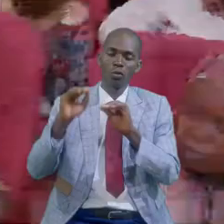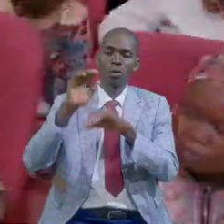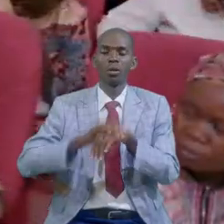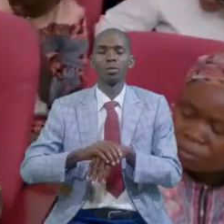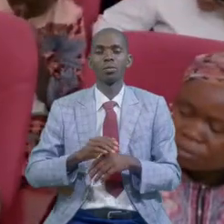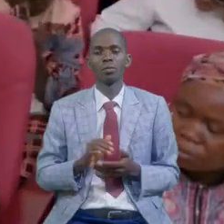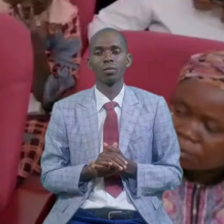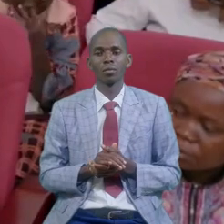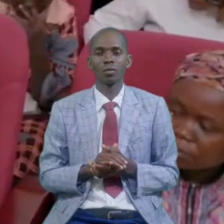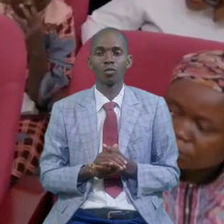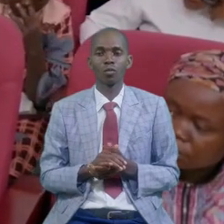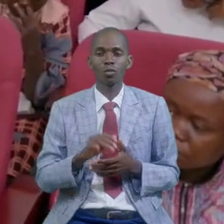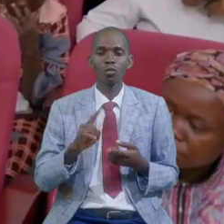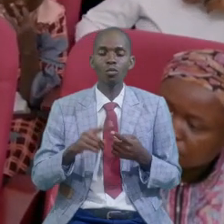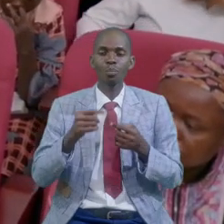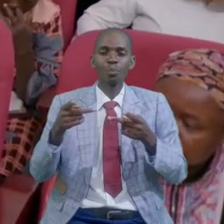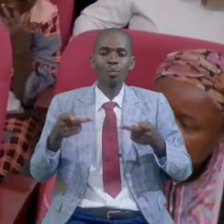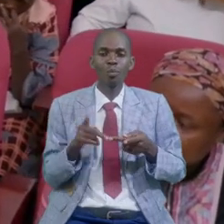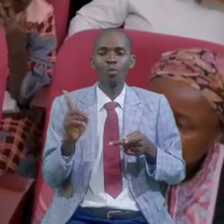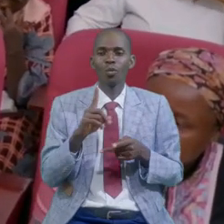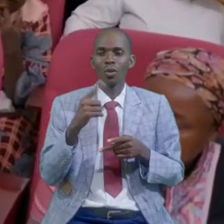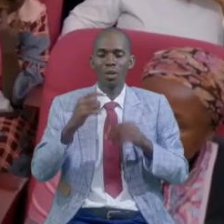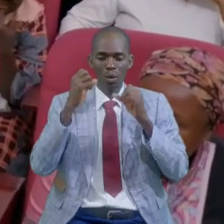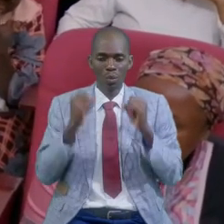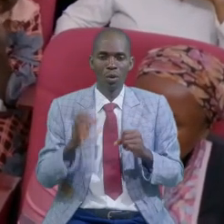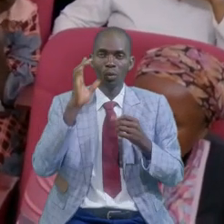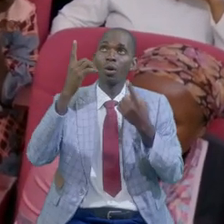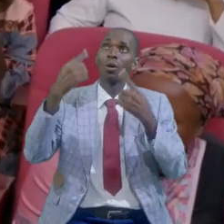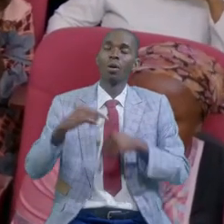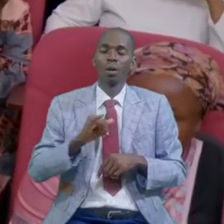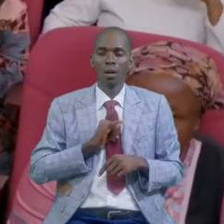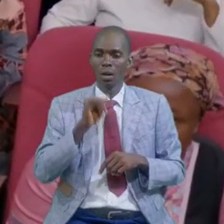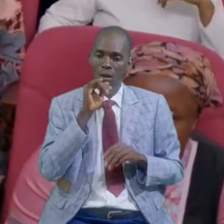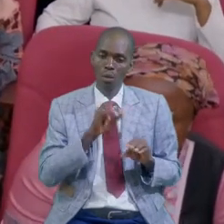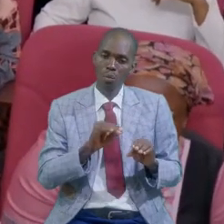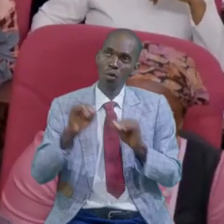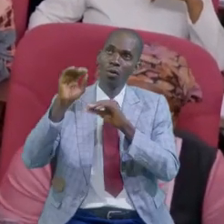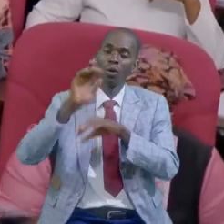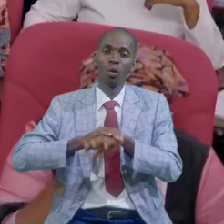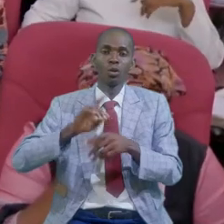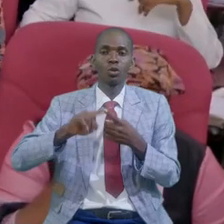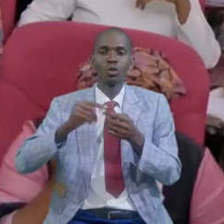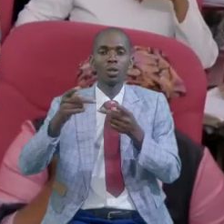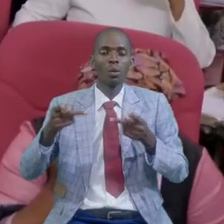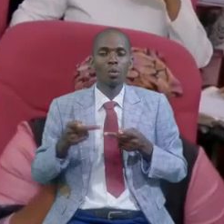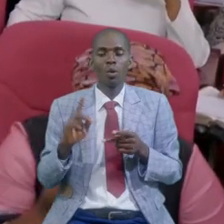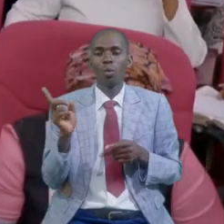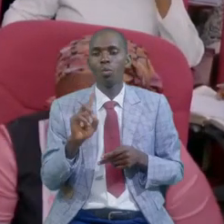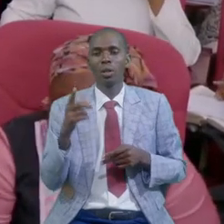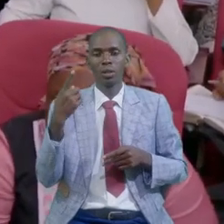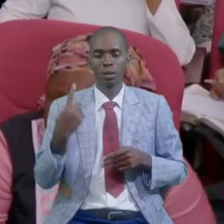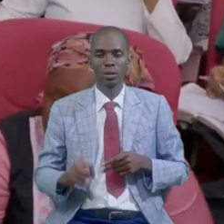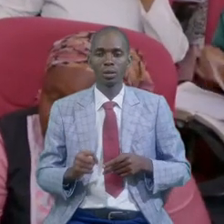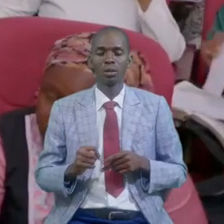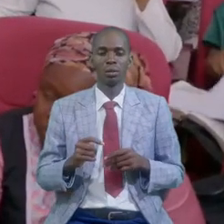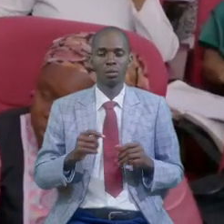To the place where the power will descend, I am moving on. To the place where the mantle of Elijah